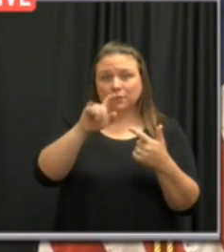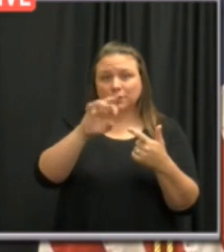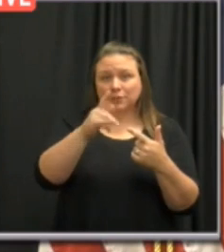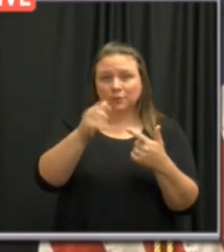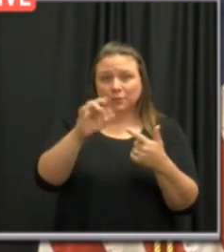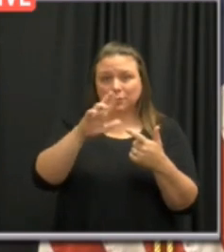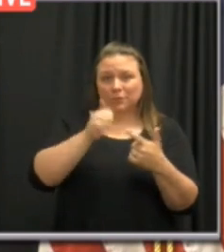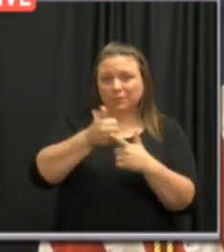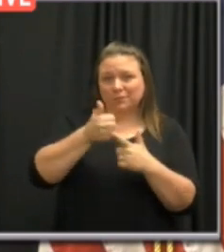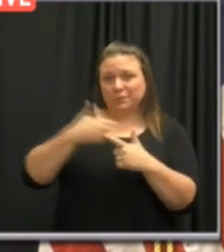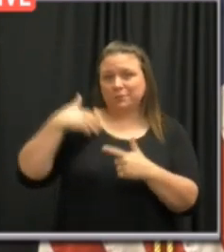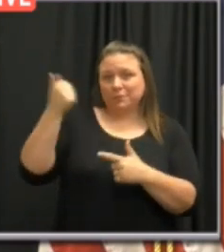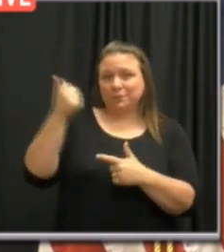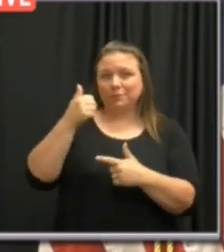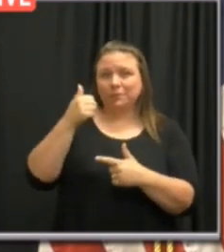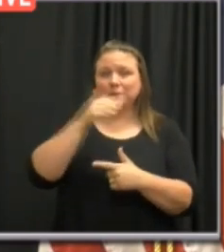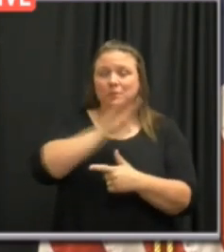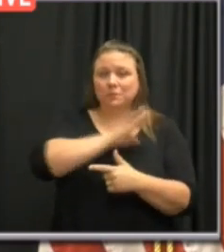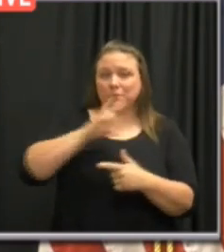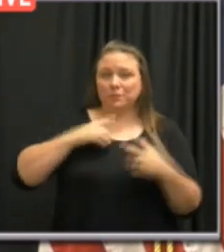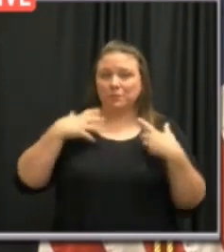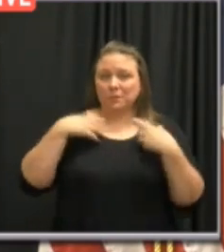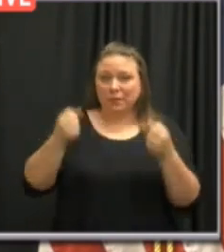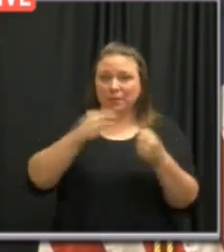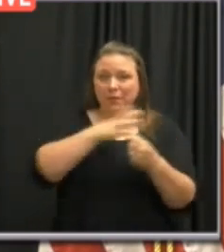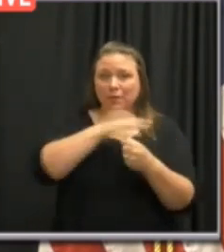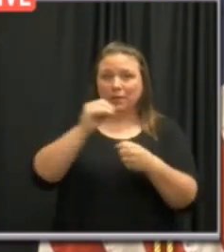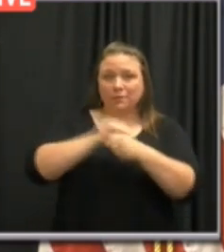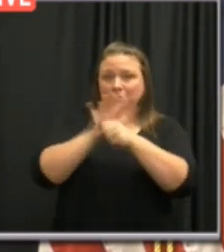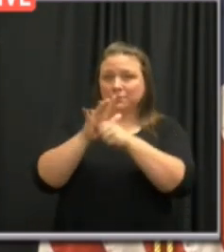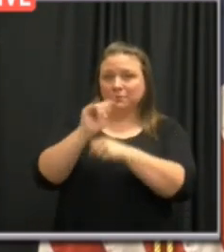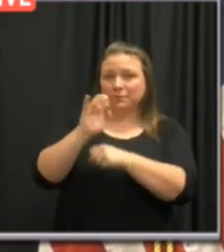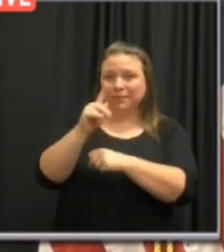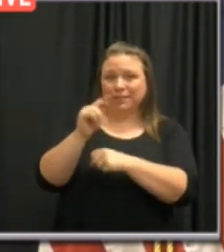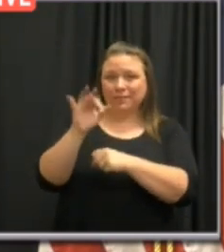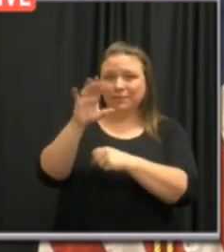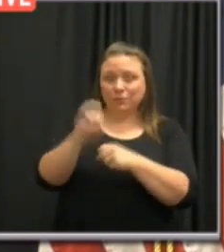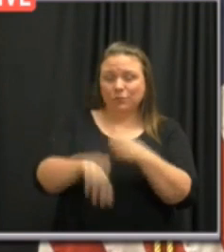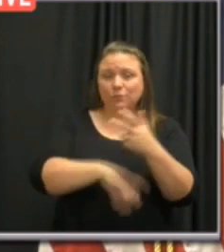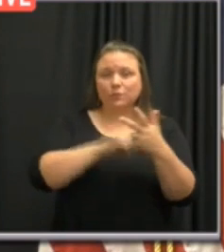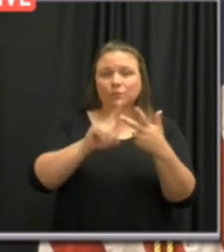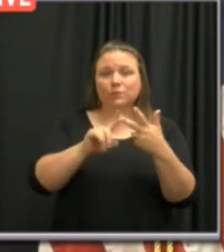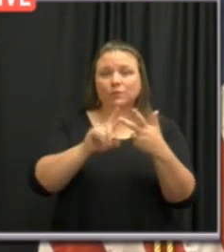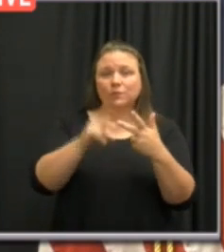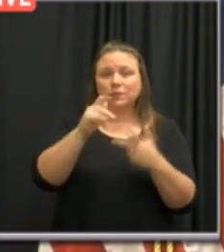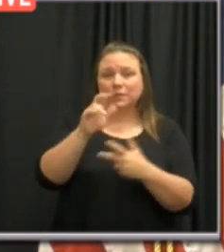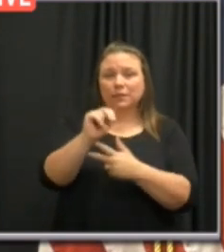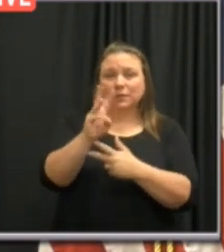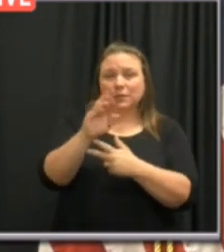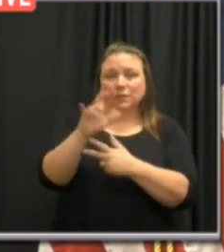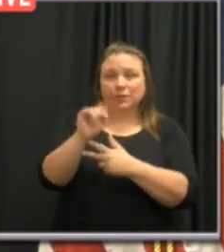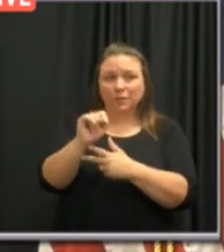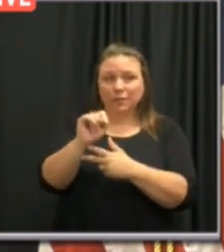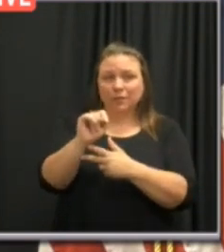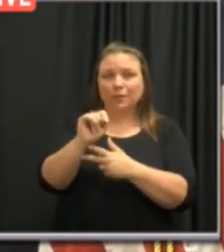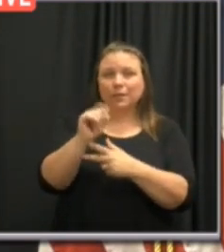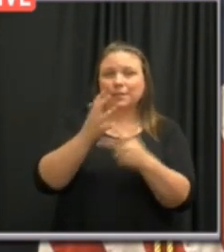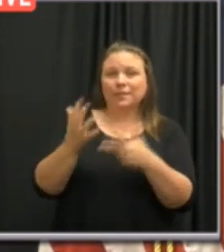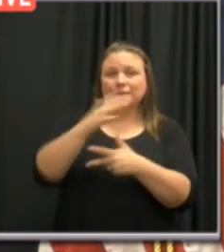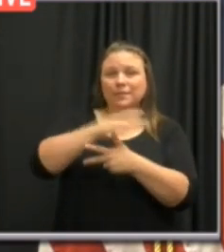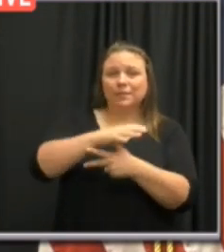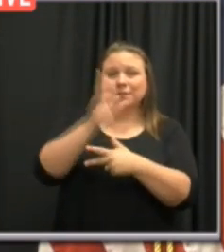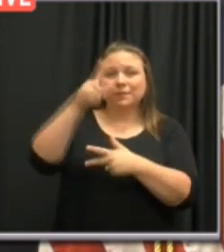of the Metro Board of Health and the Metro Coronavirus Task Force. This morning, we are joined by Ken Wright, Senior Vice President